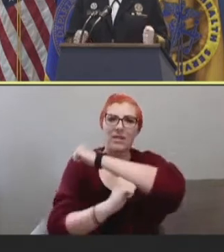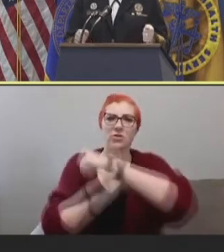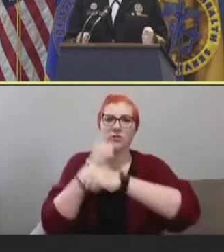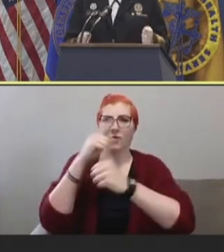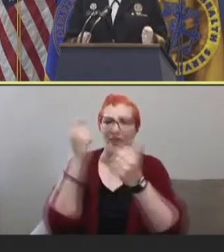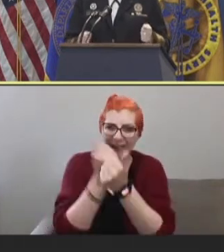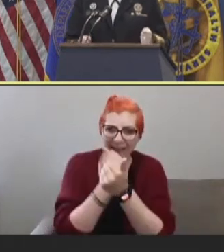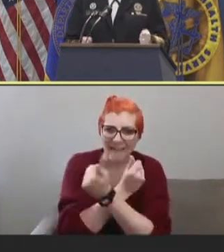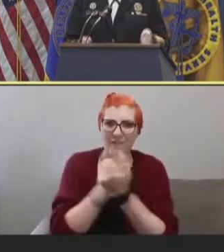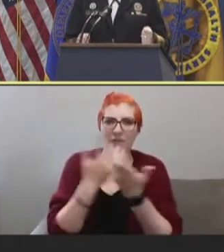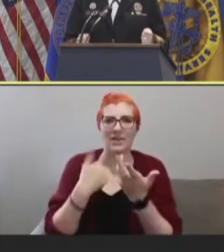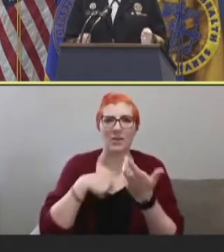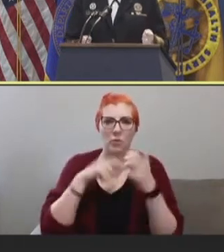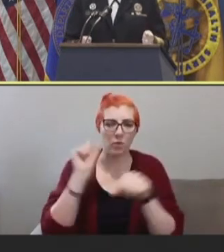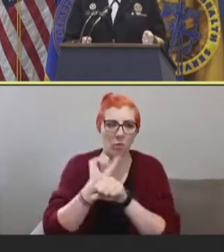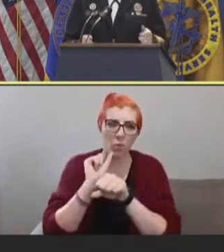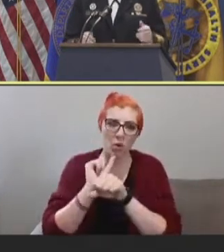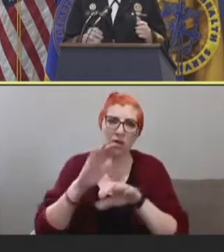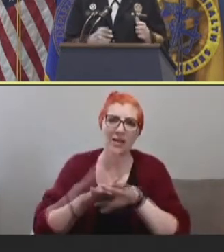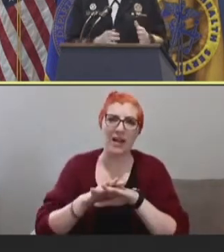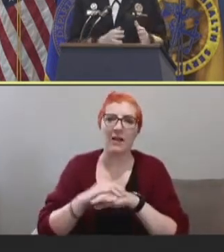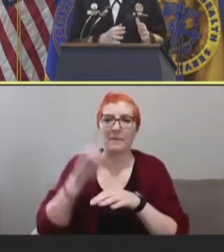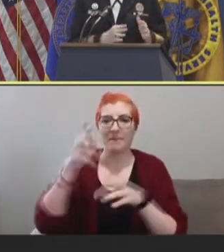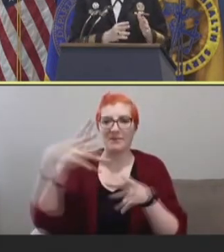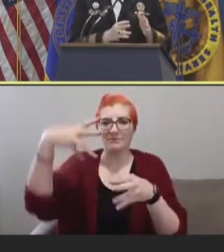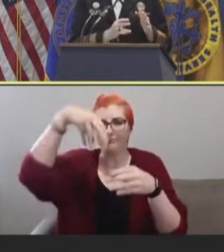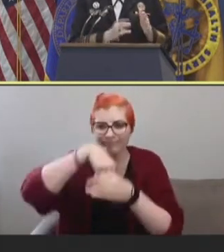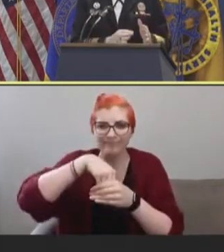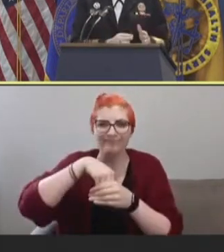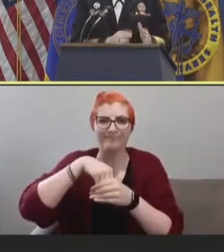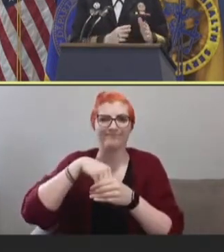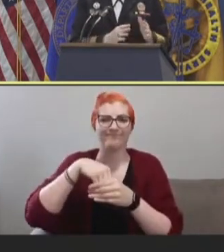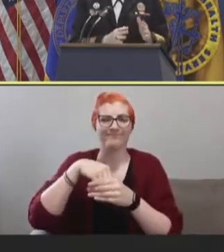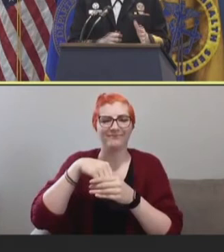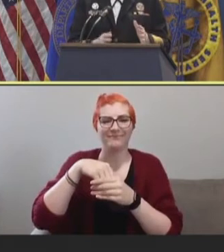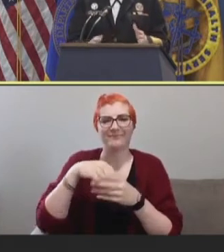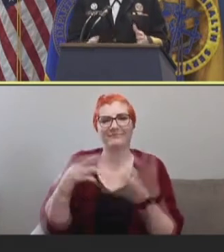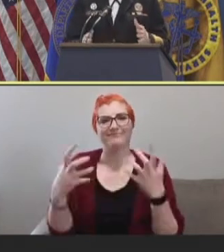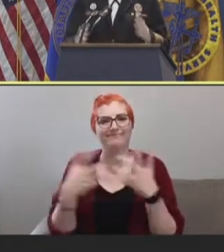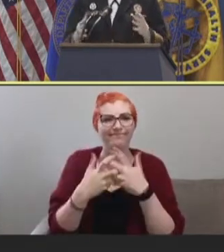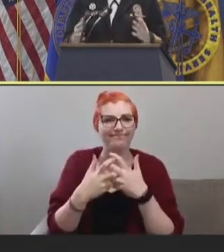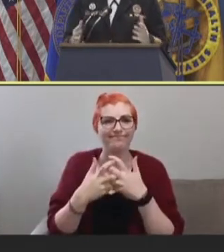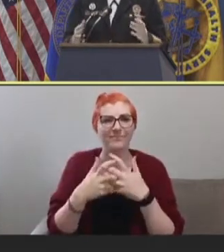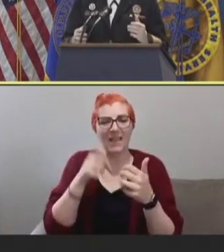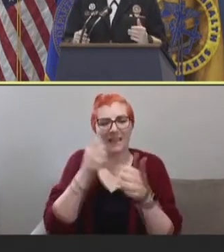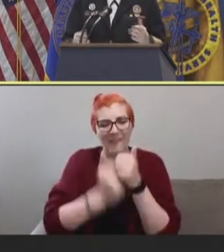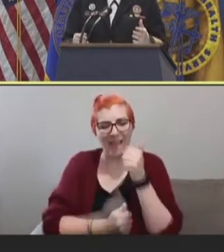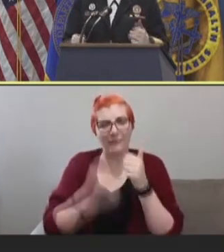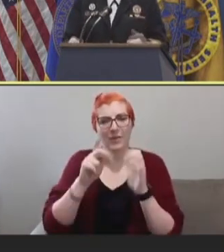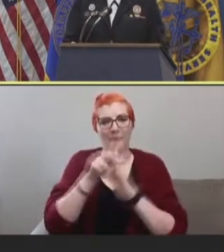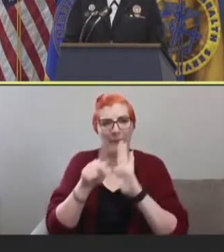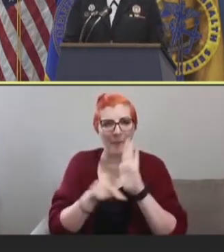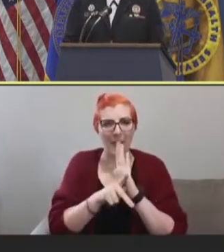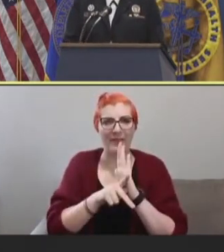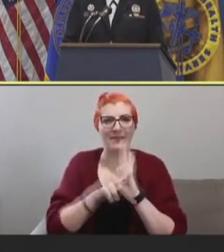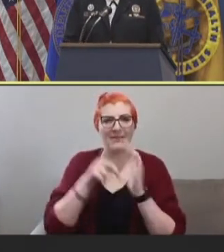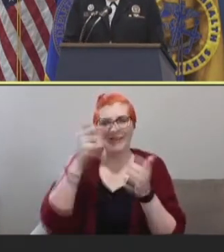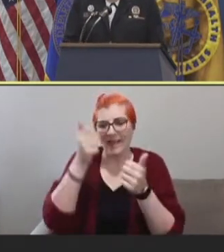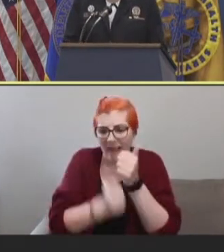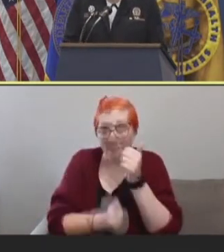be embedded, inculcated into every policy and every plan, of course,